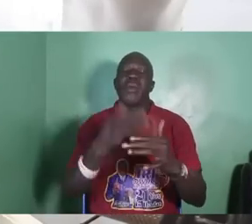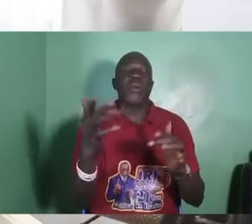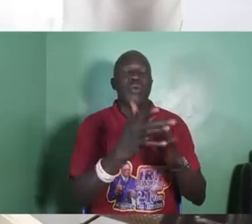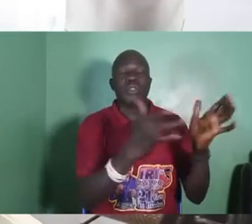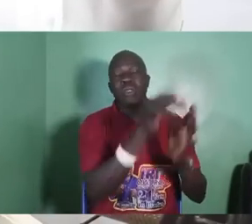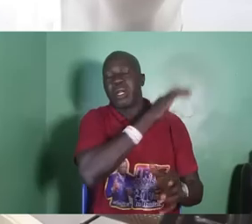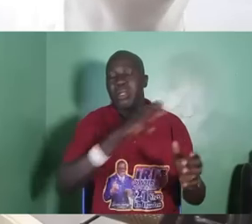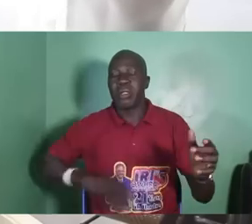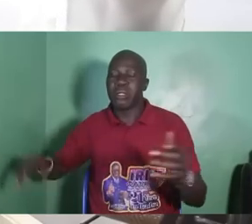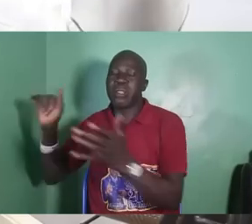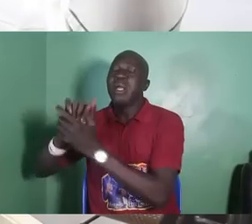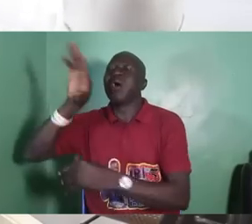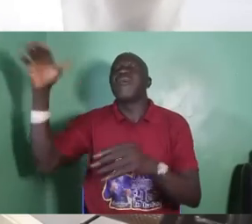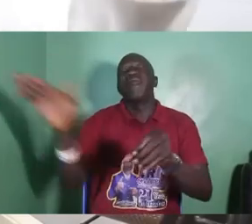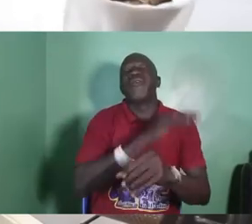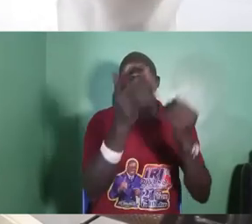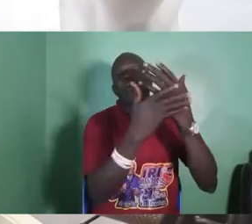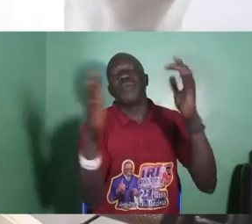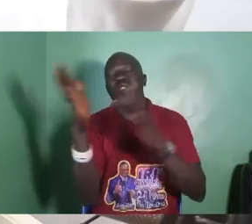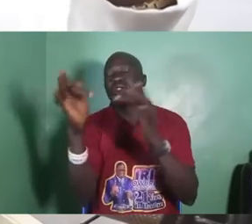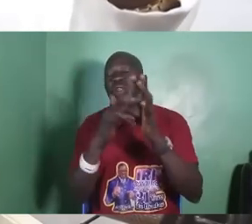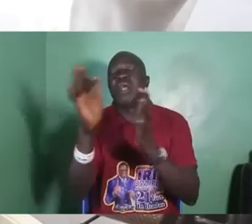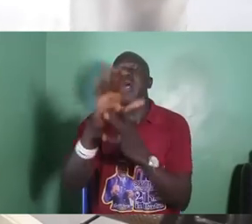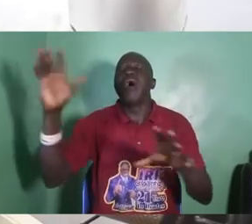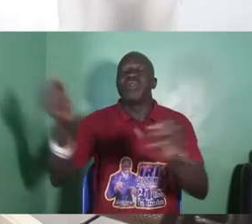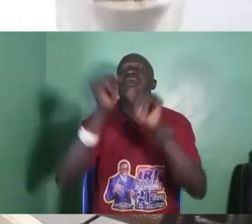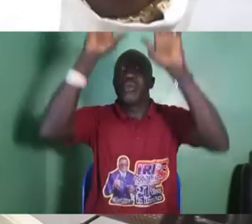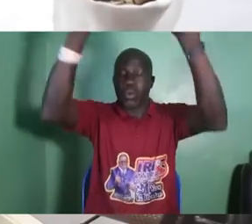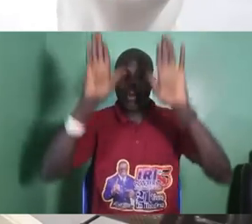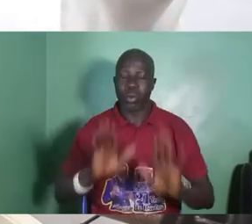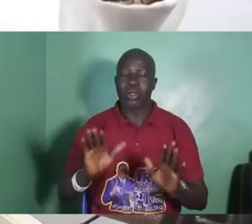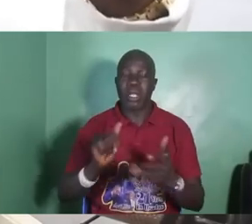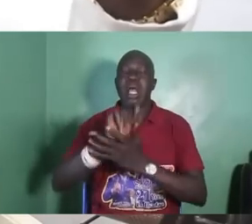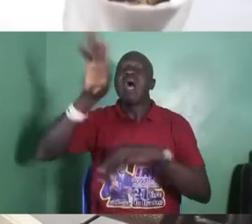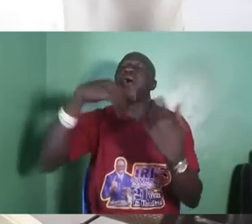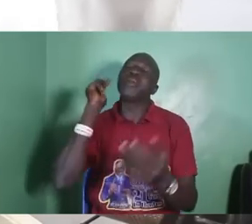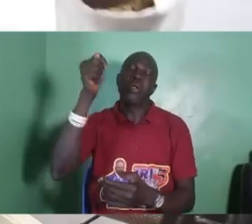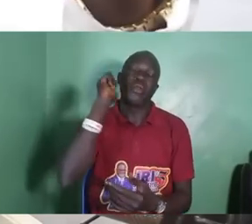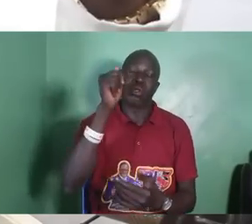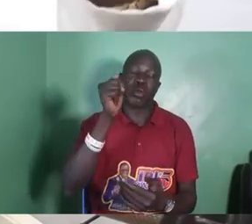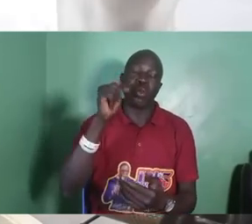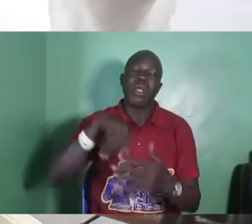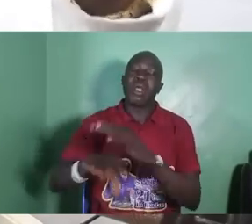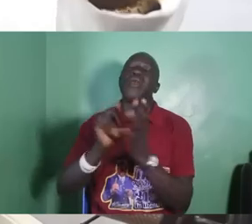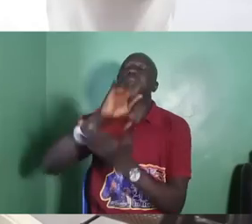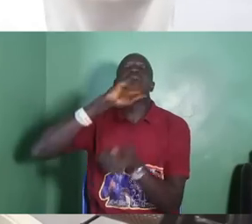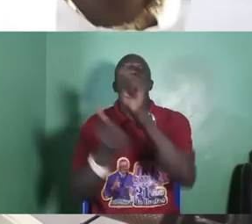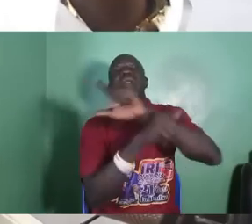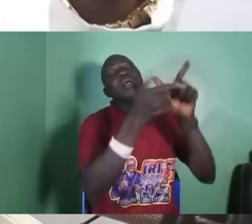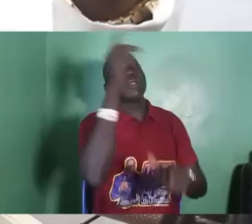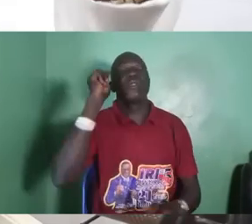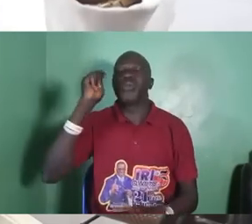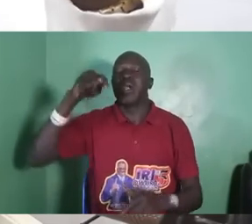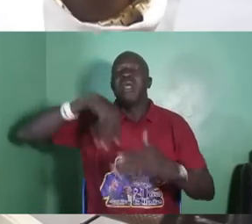Jesus. In the name of Jesus Christ of Nazareth. Put that Jesus. Put the blood of Jesus. Odi se ami ati ya. Put the sign of wonders. Testimony. Amen. Odi e la fun.